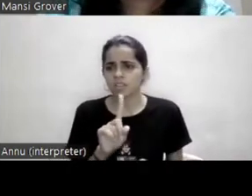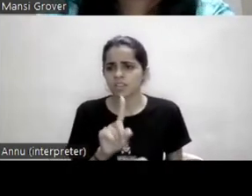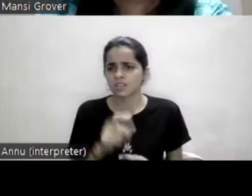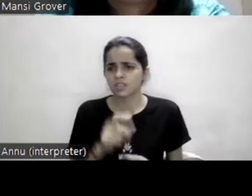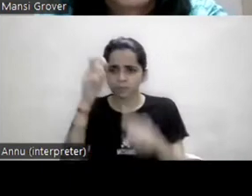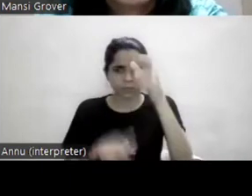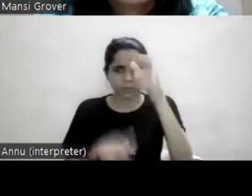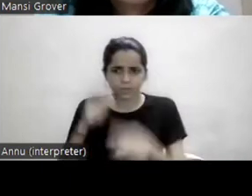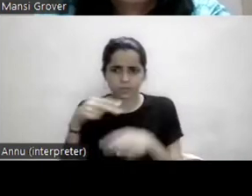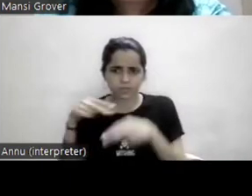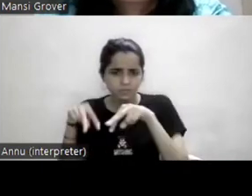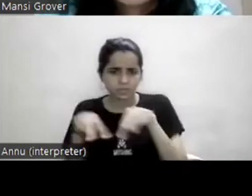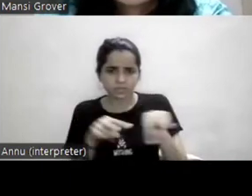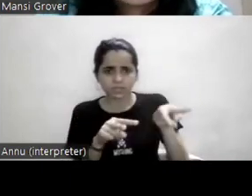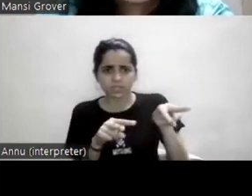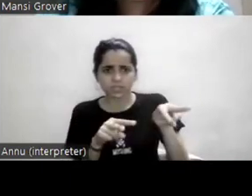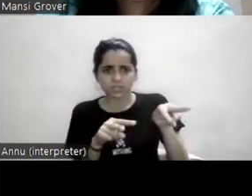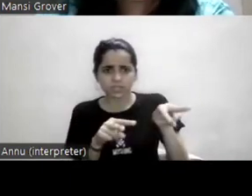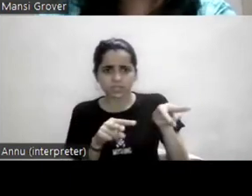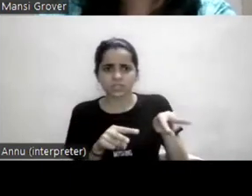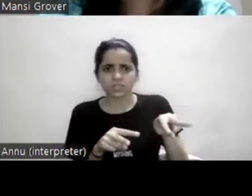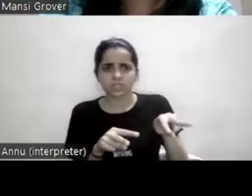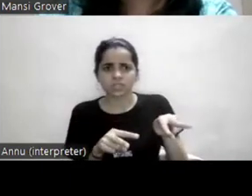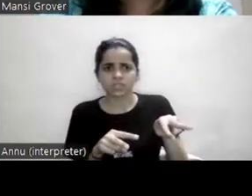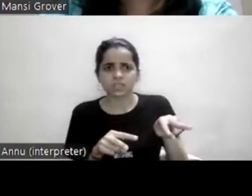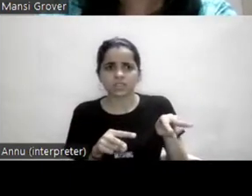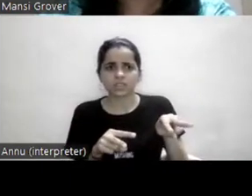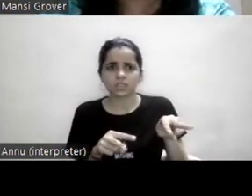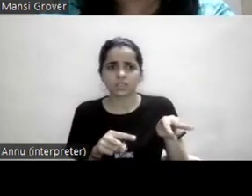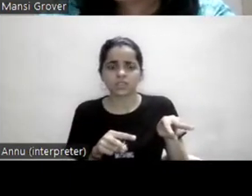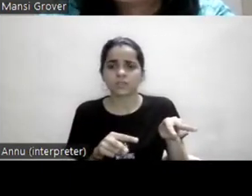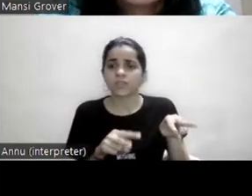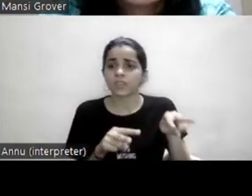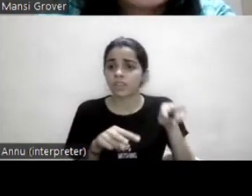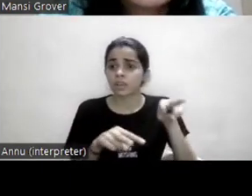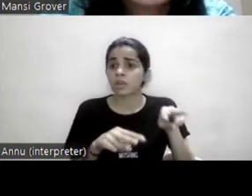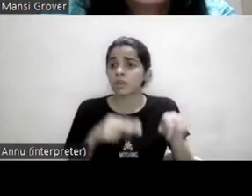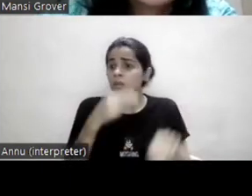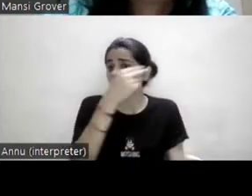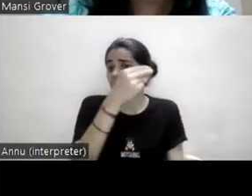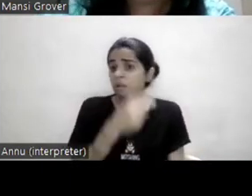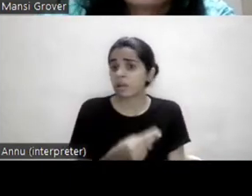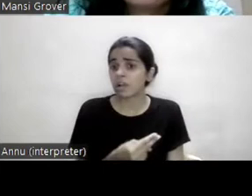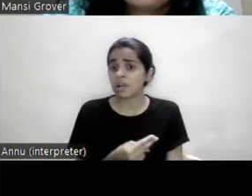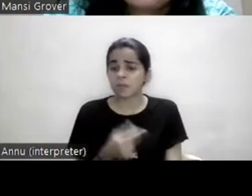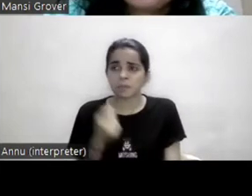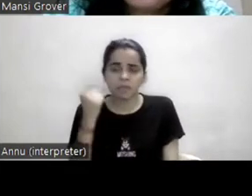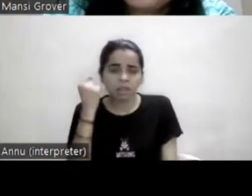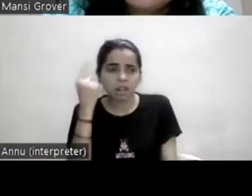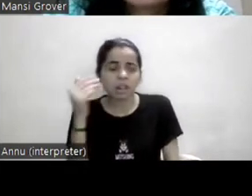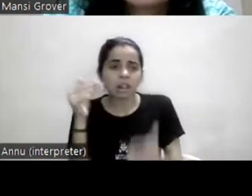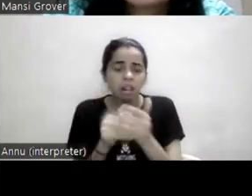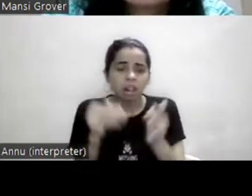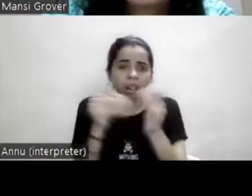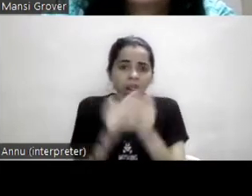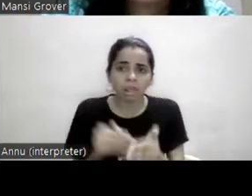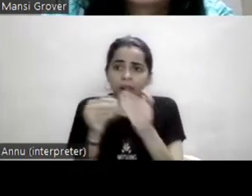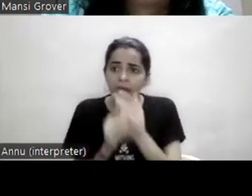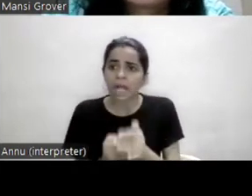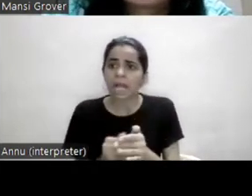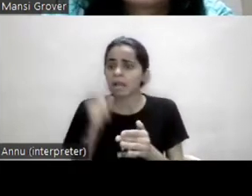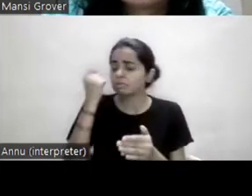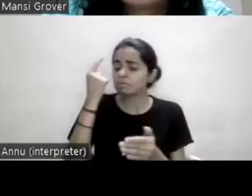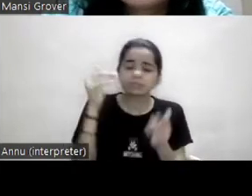as an enigma. You know, it is seen as an enigma, which is, you know, difficult to understand, which is